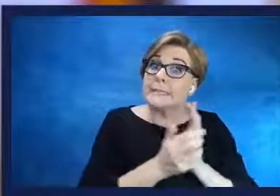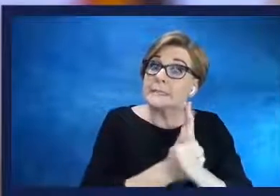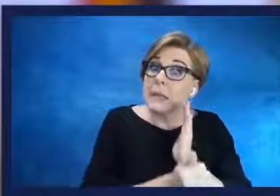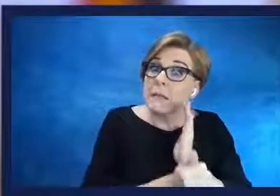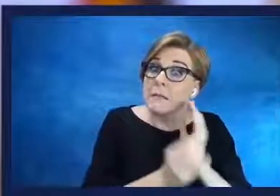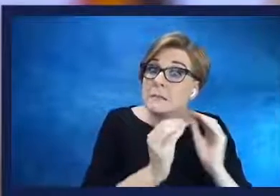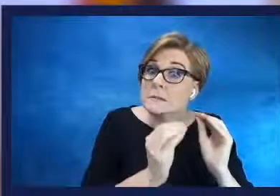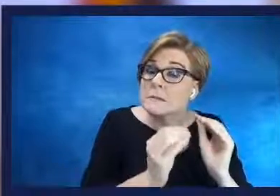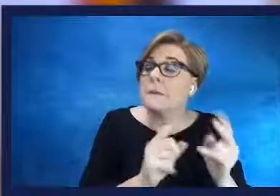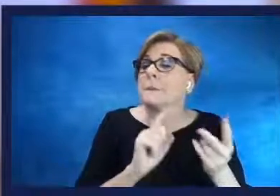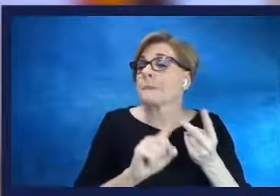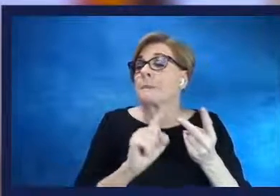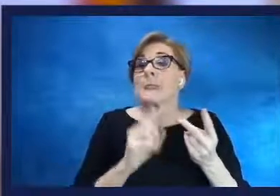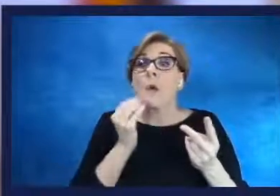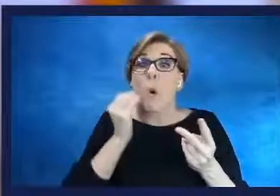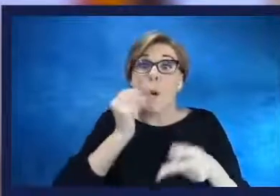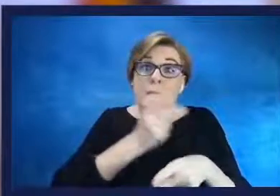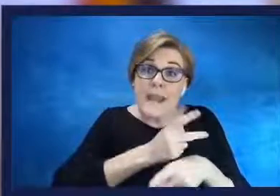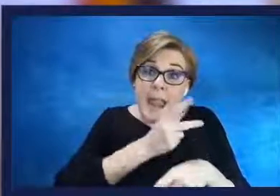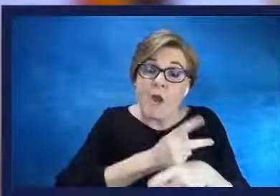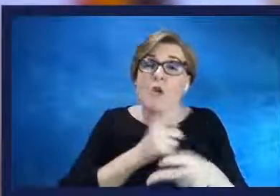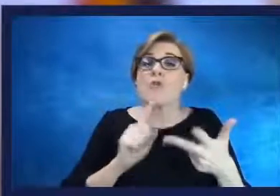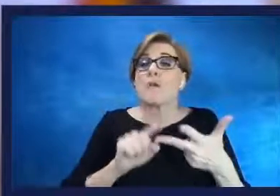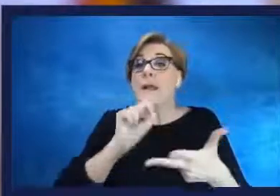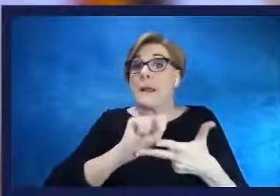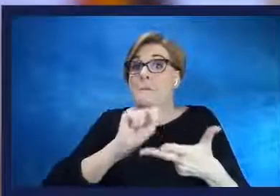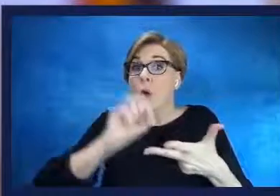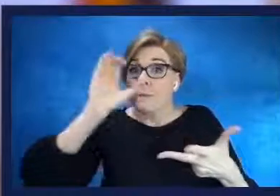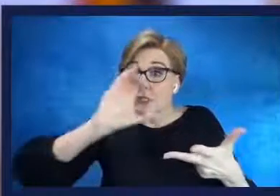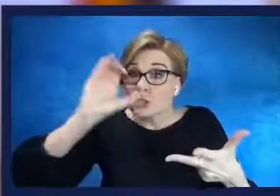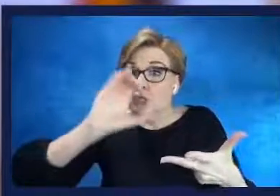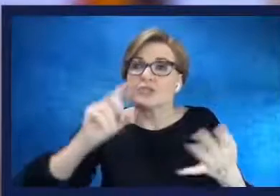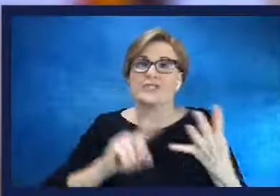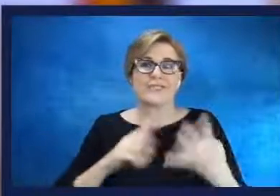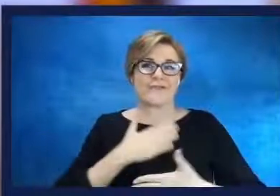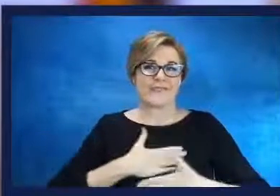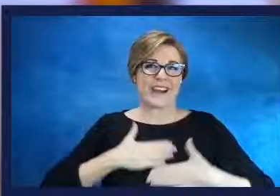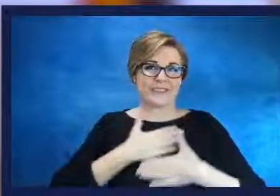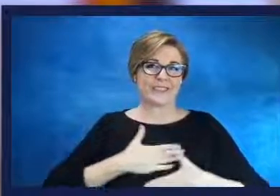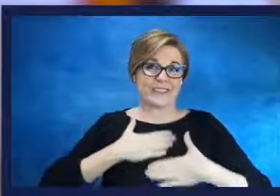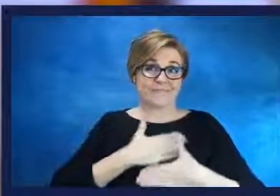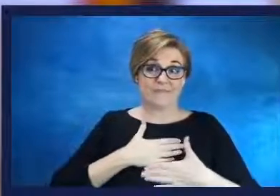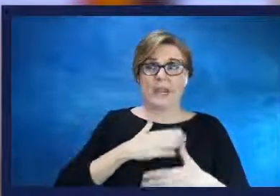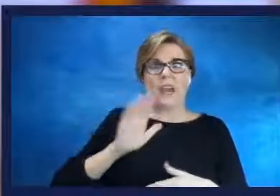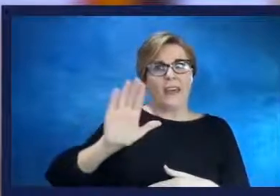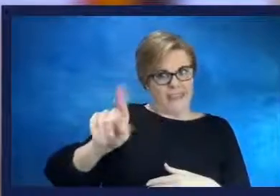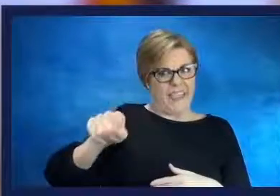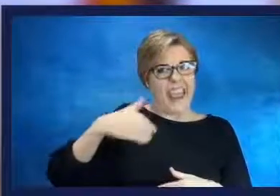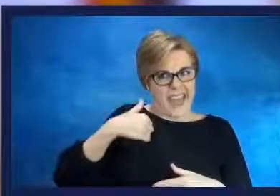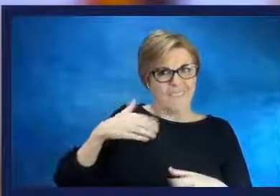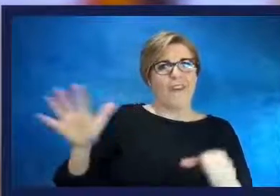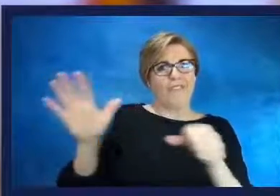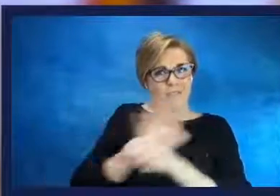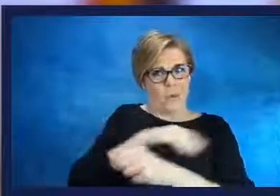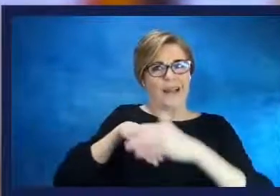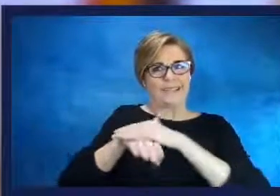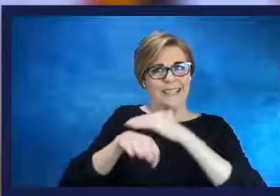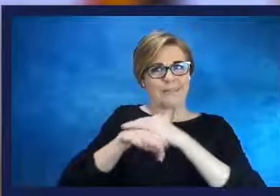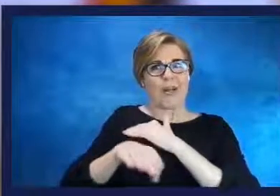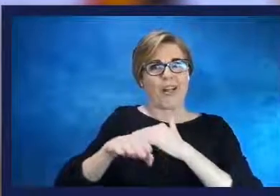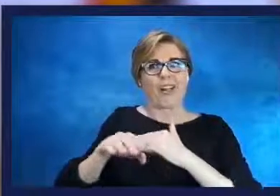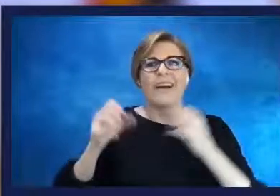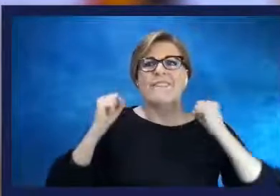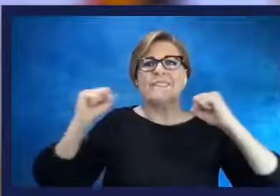services, employment search, and recreation at their full accessible sports and fitness center. And then you can go to, for more